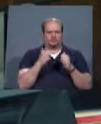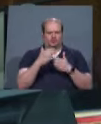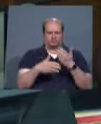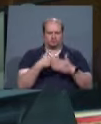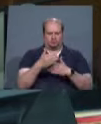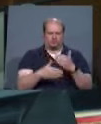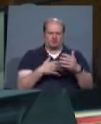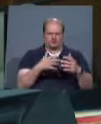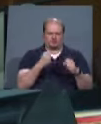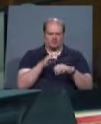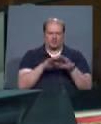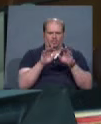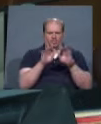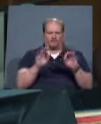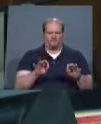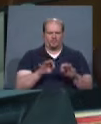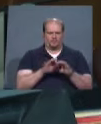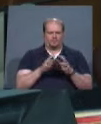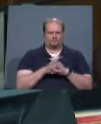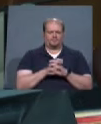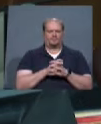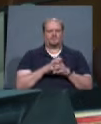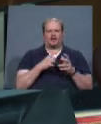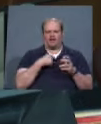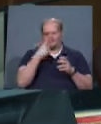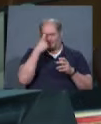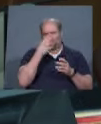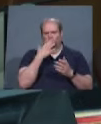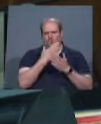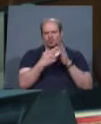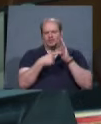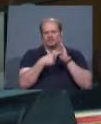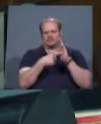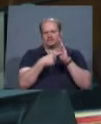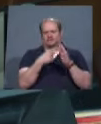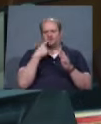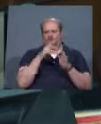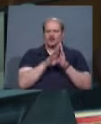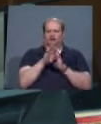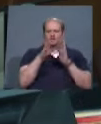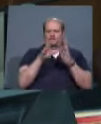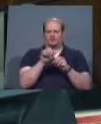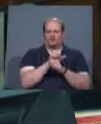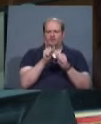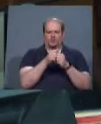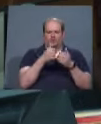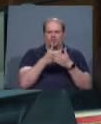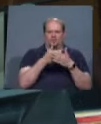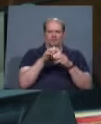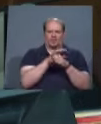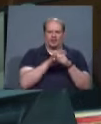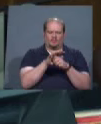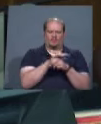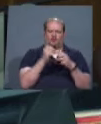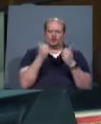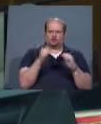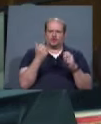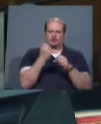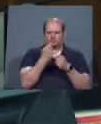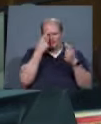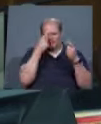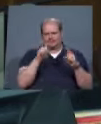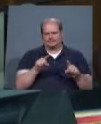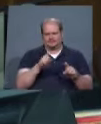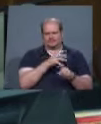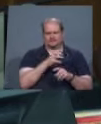the process on for them. So I think this is a good example of a developer working with the neighborhood and trying to get consensus,